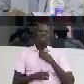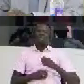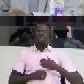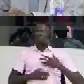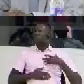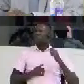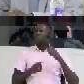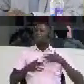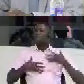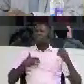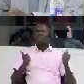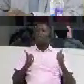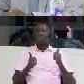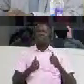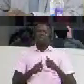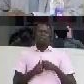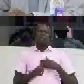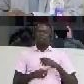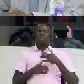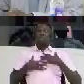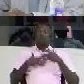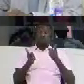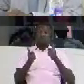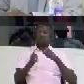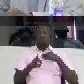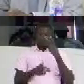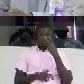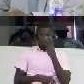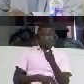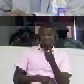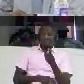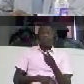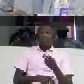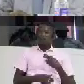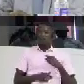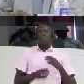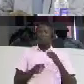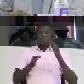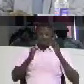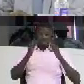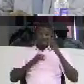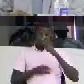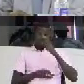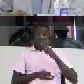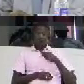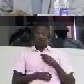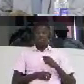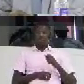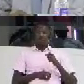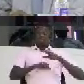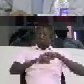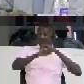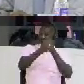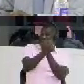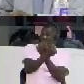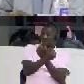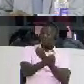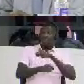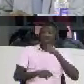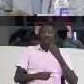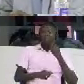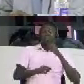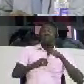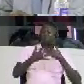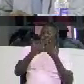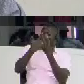conscience, as we have seen recently in the trial, conviction, and the